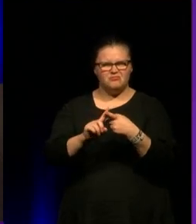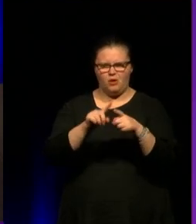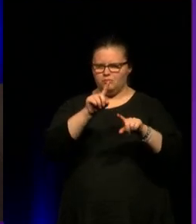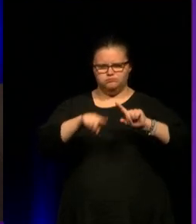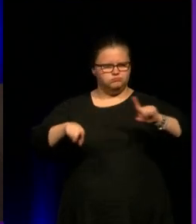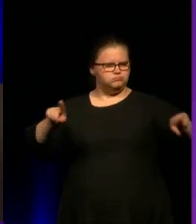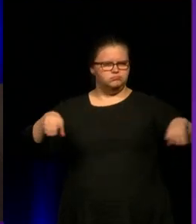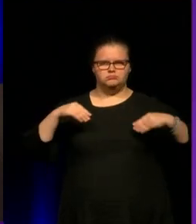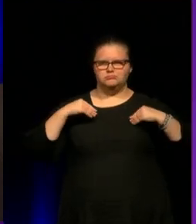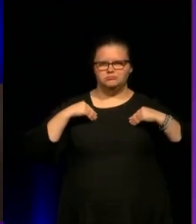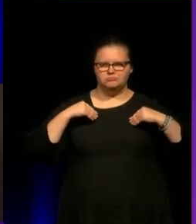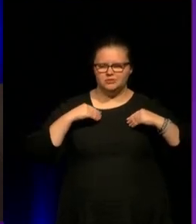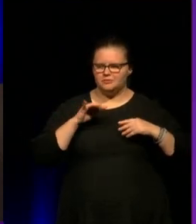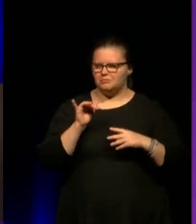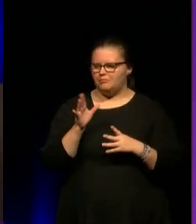businesses,